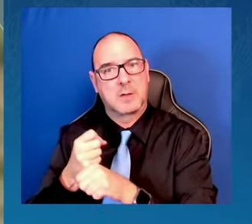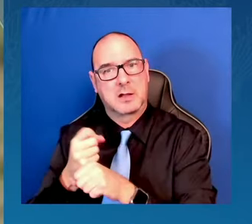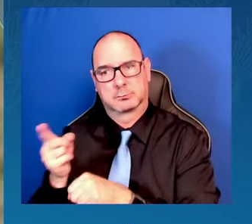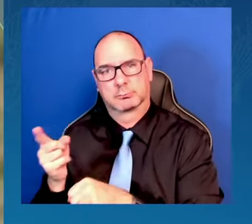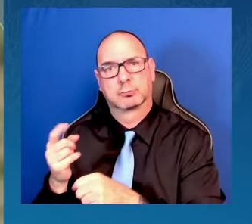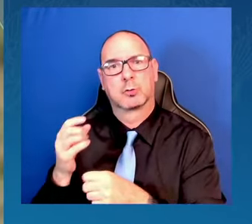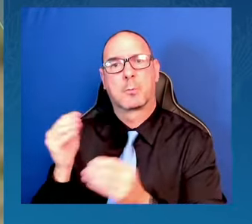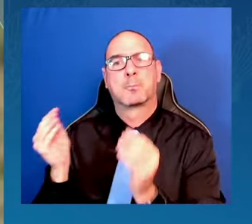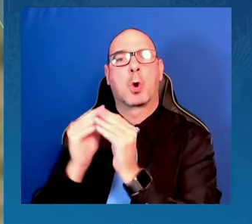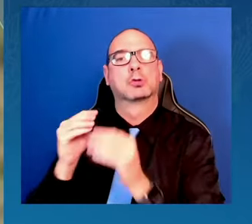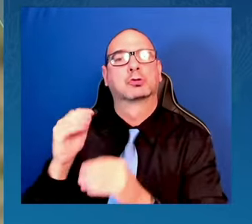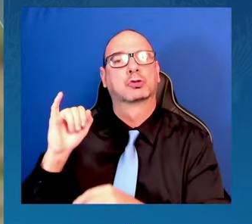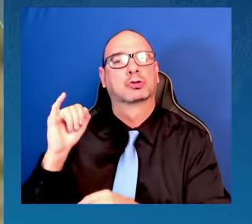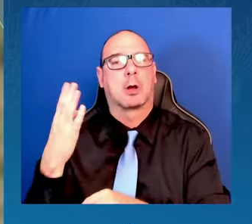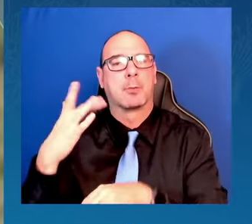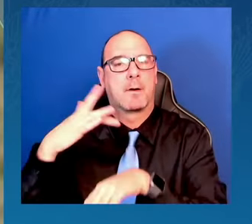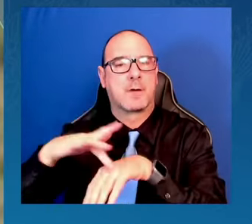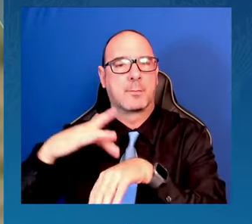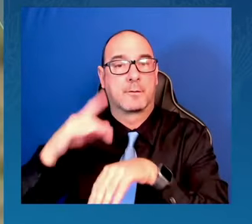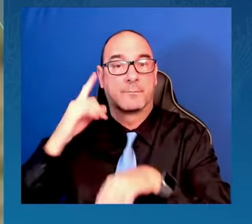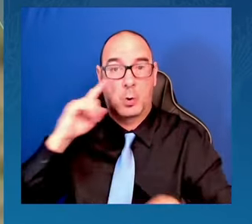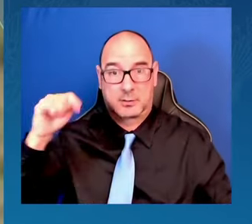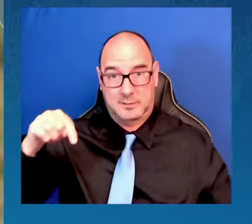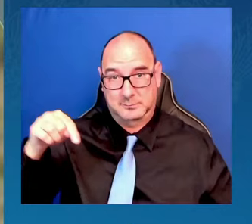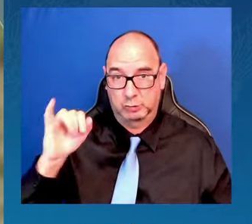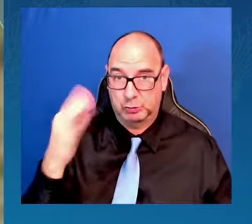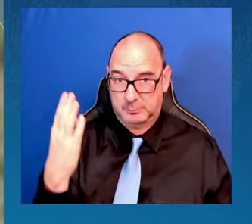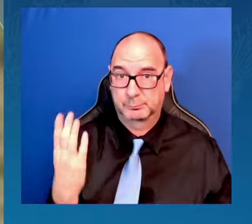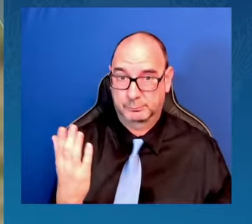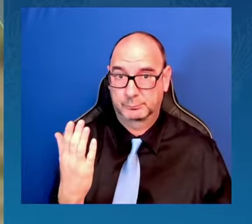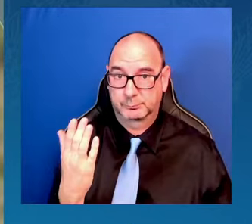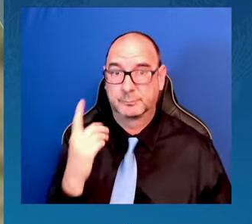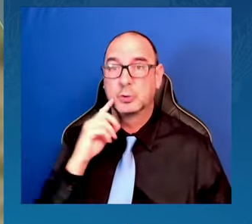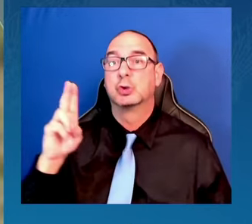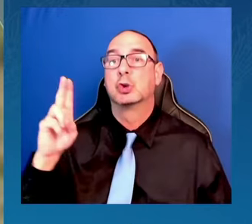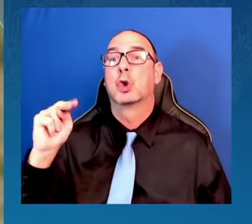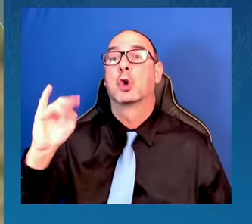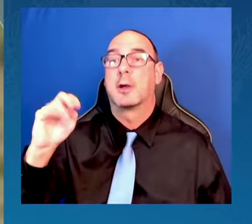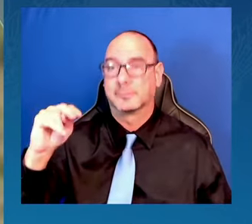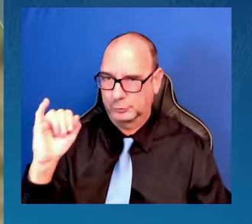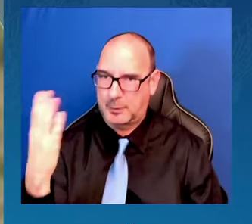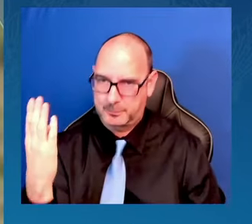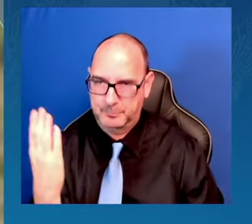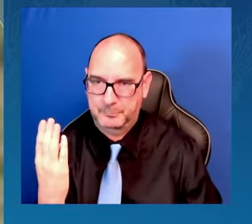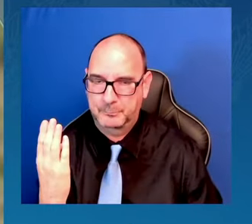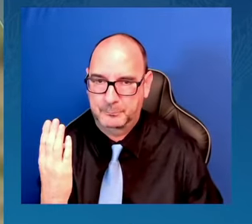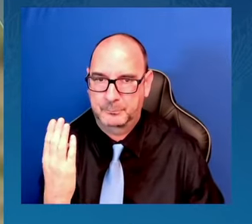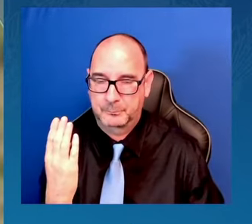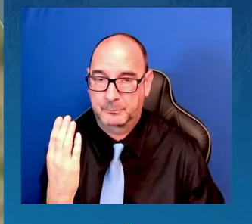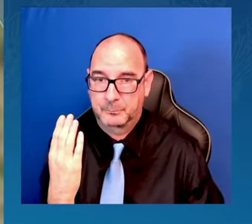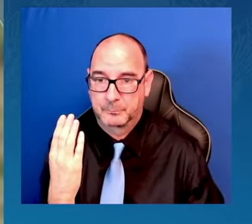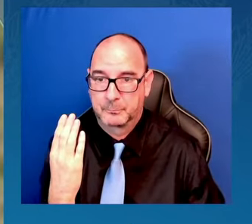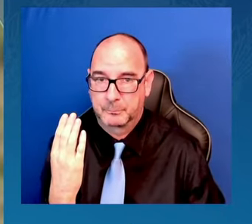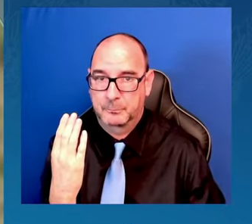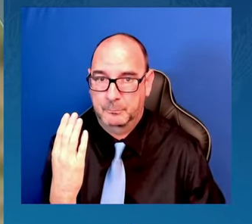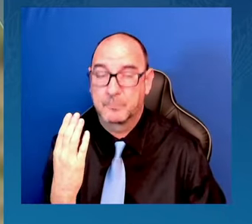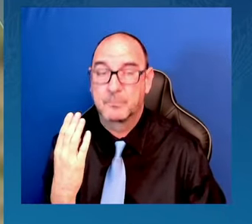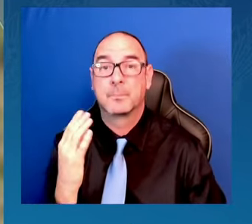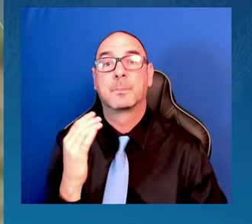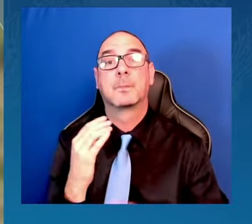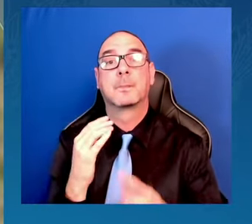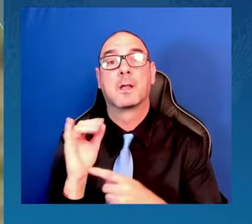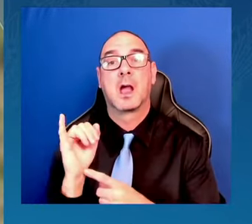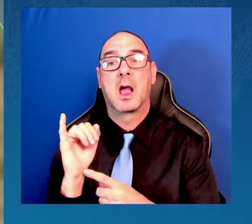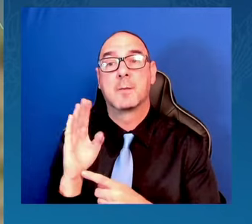good-paying jobs, union jobs, jobs for IBEW linemen who will build and